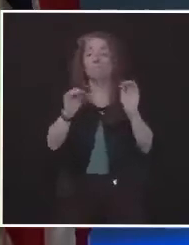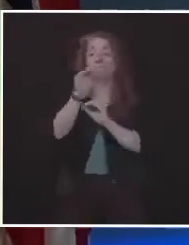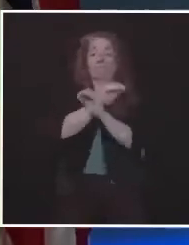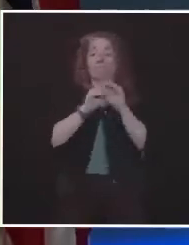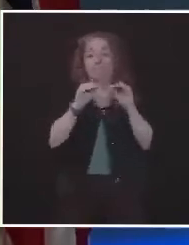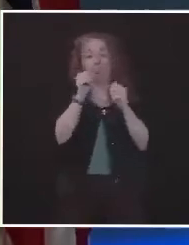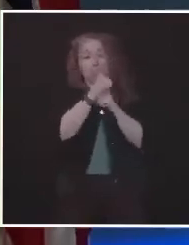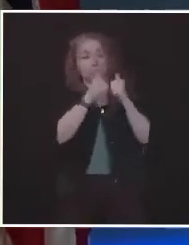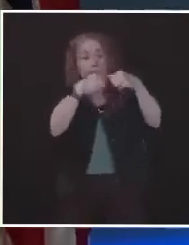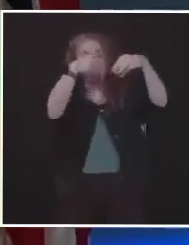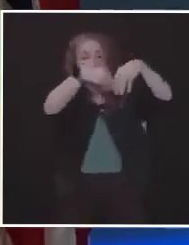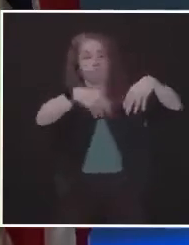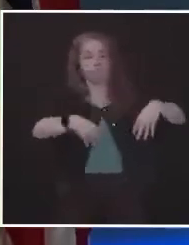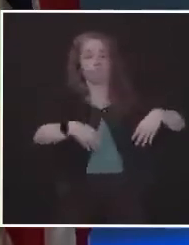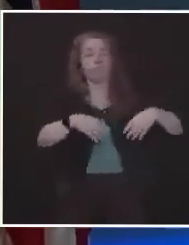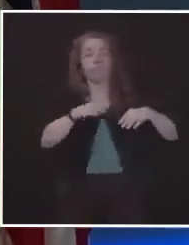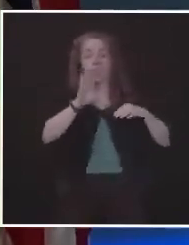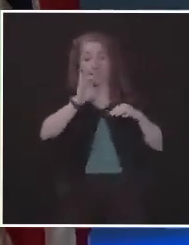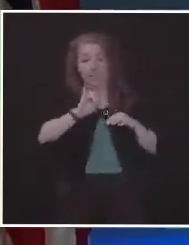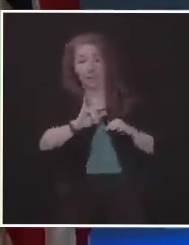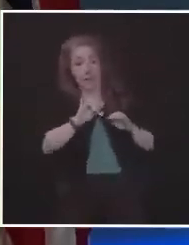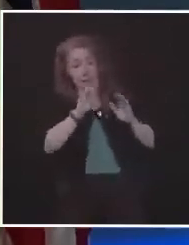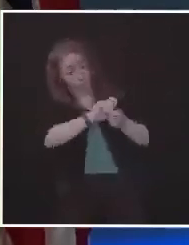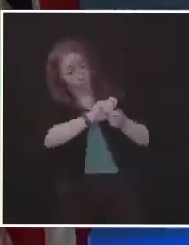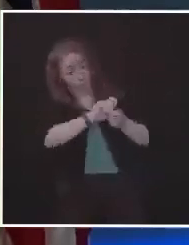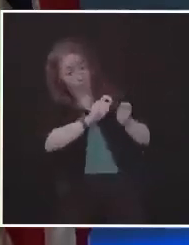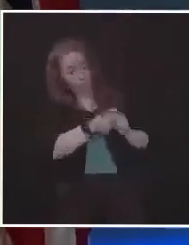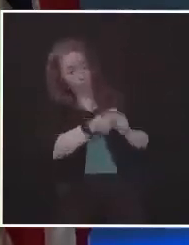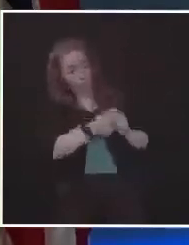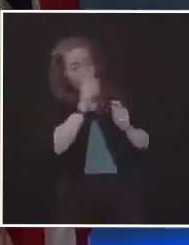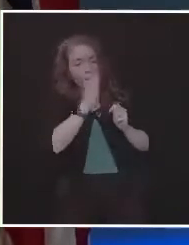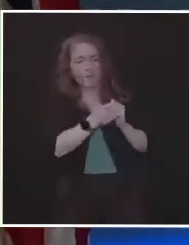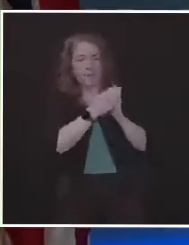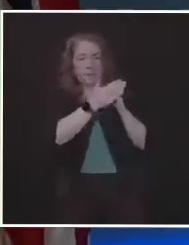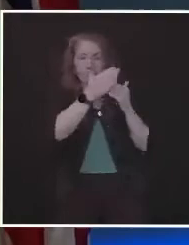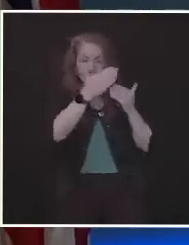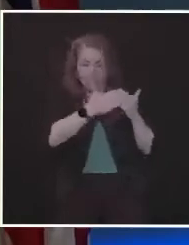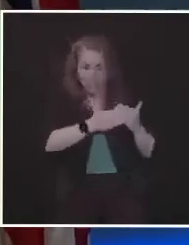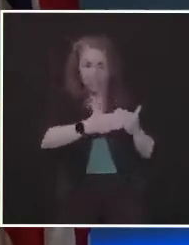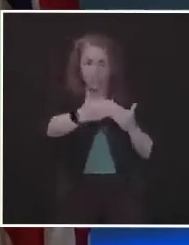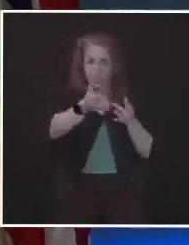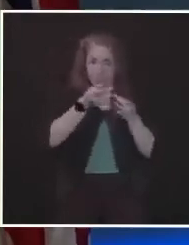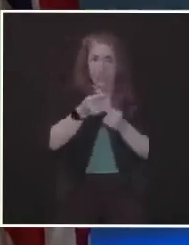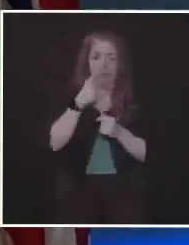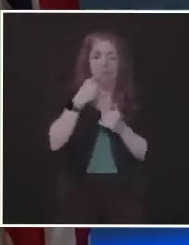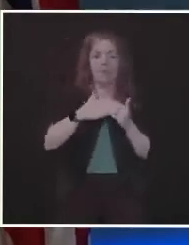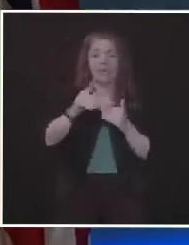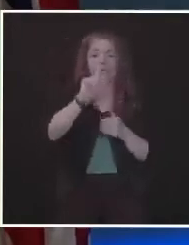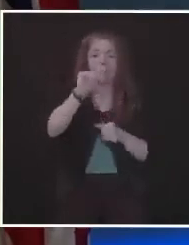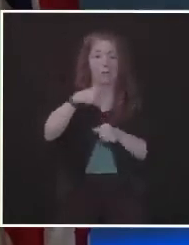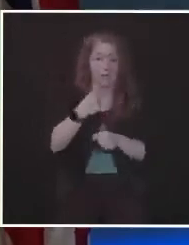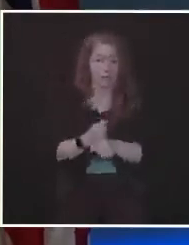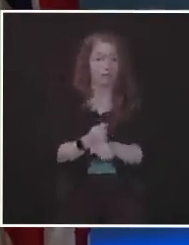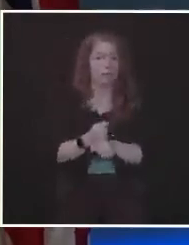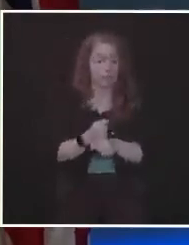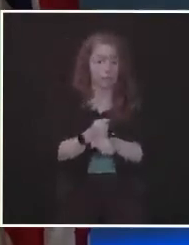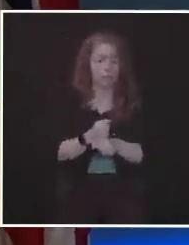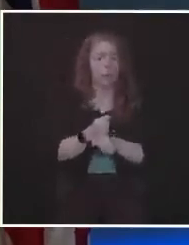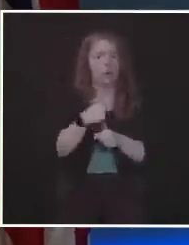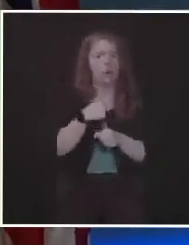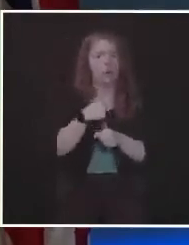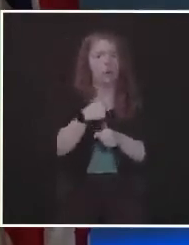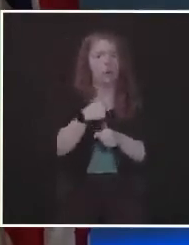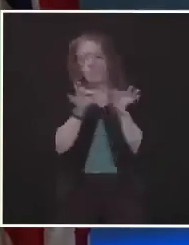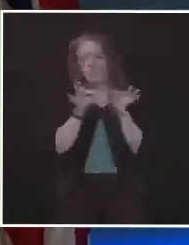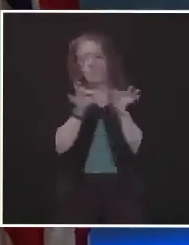the stage for the next 20 years. It's defining NASA's future in a